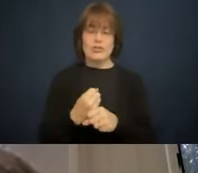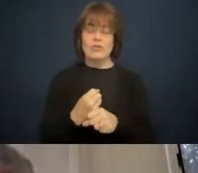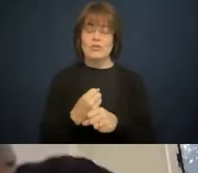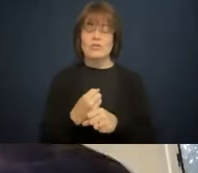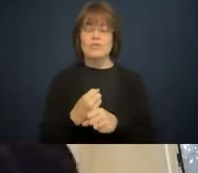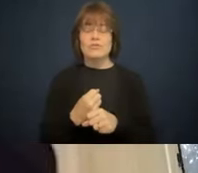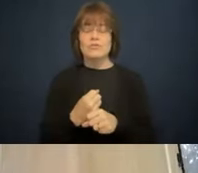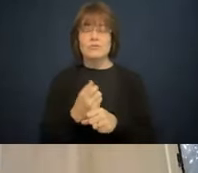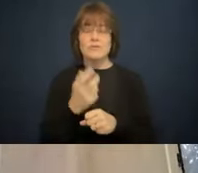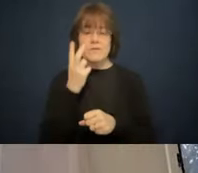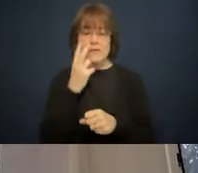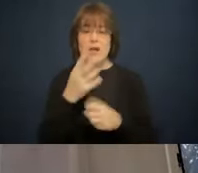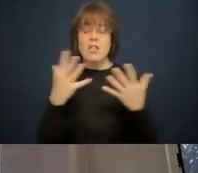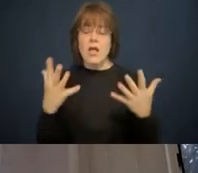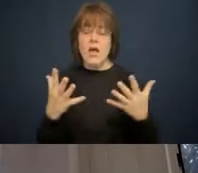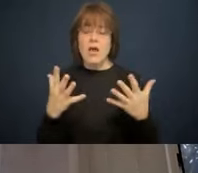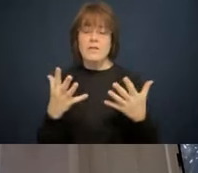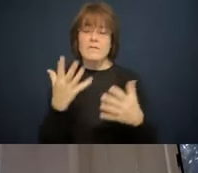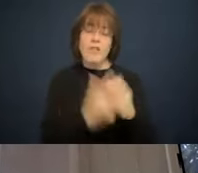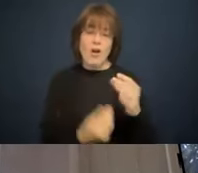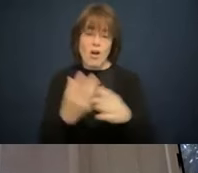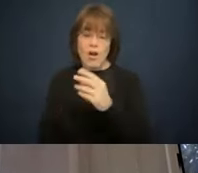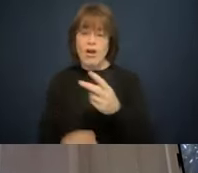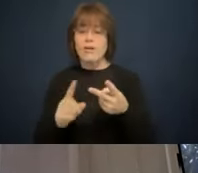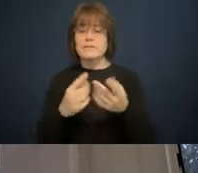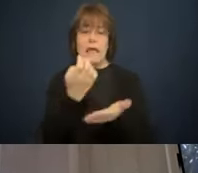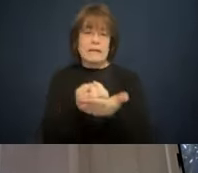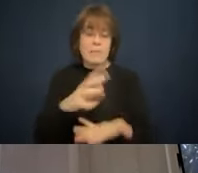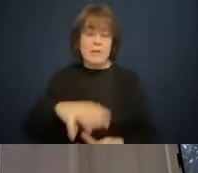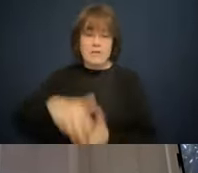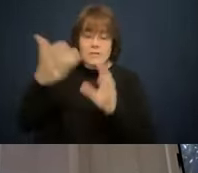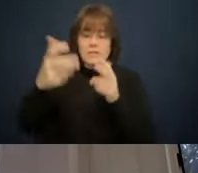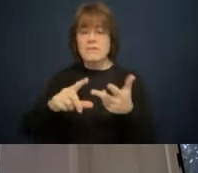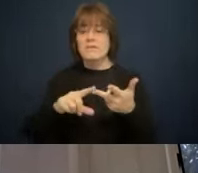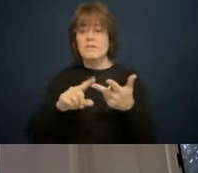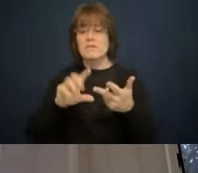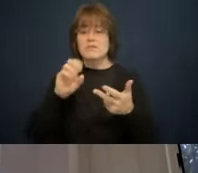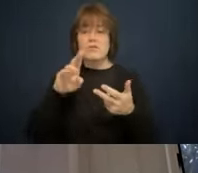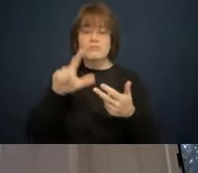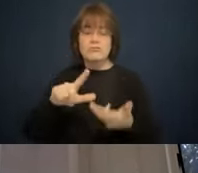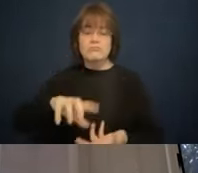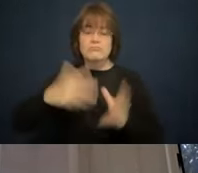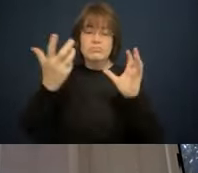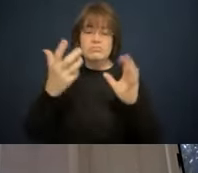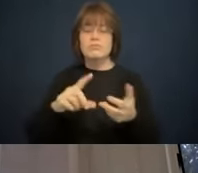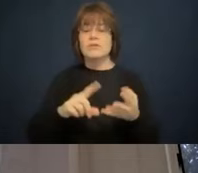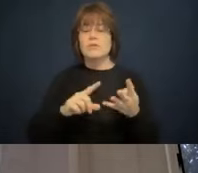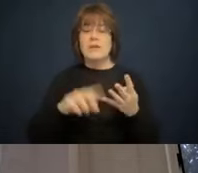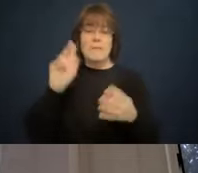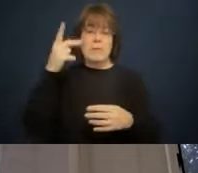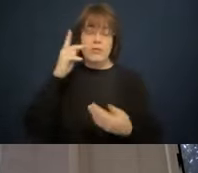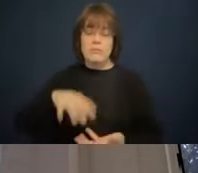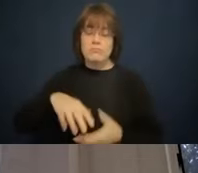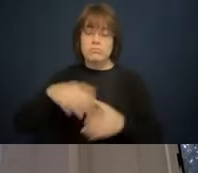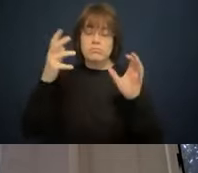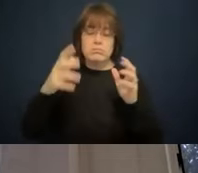seen a lot of tremendous human loss and economic disruption and social upheaval and political turmoil.